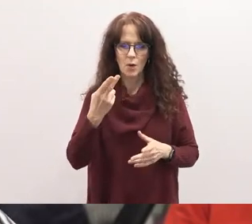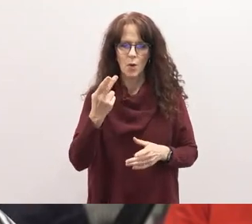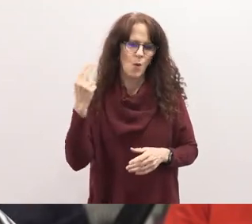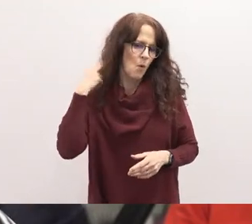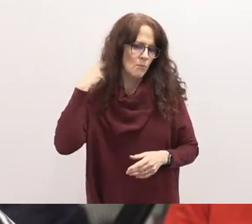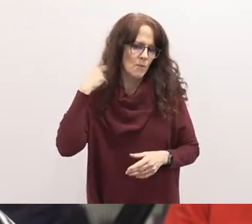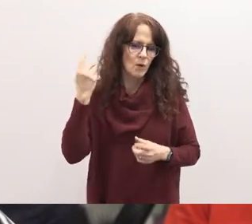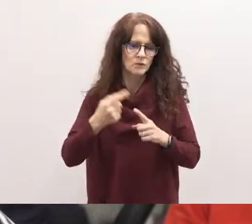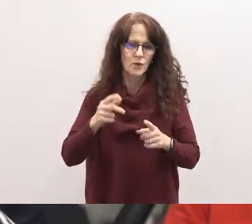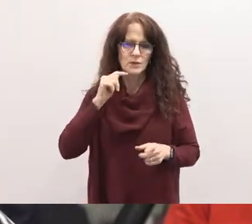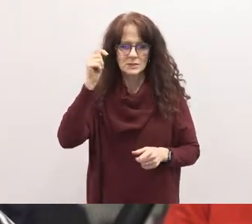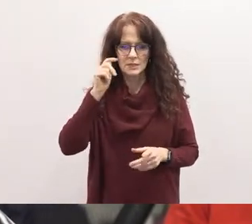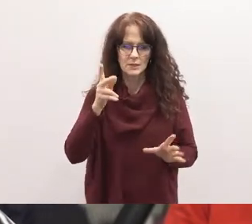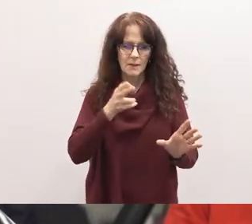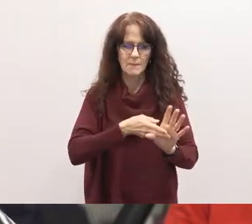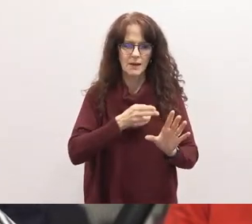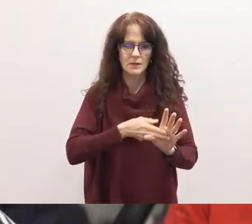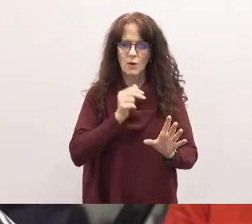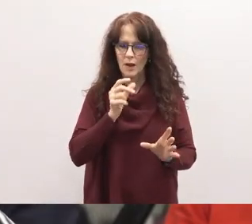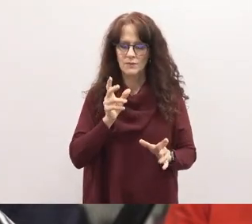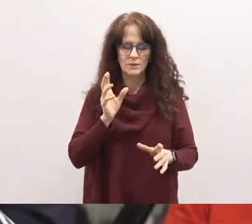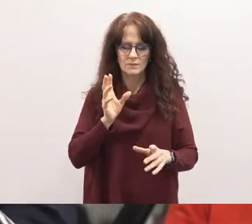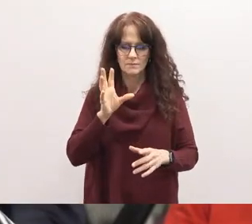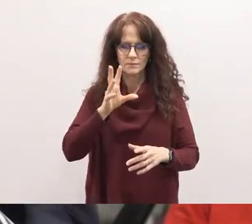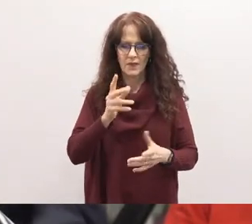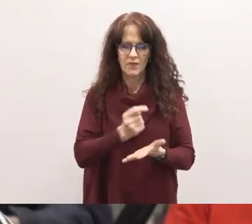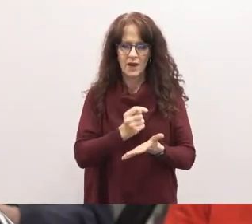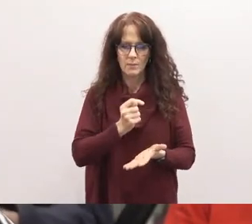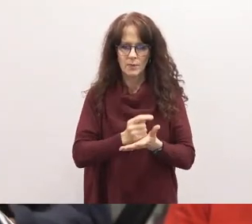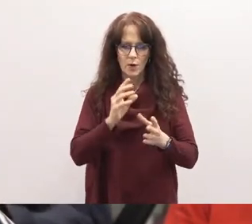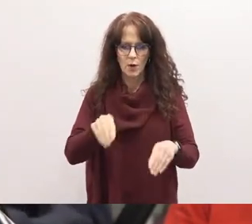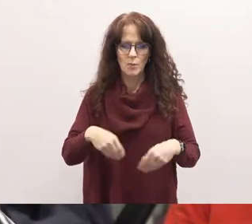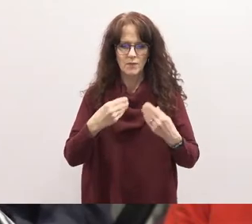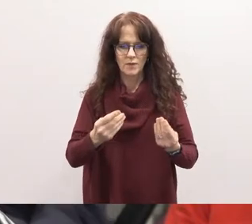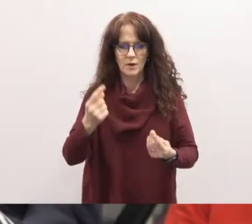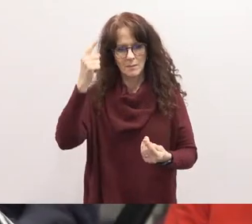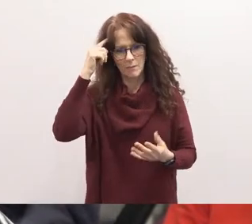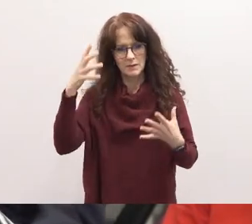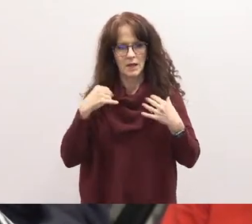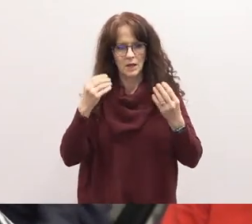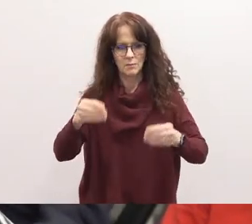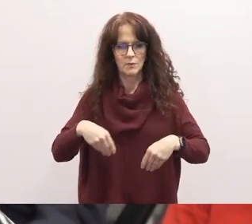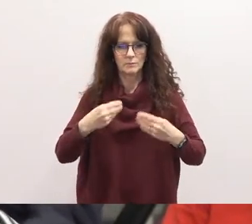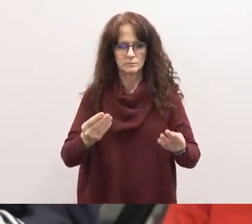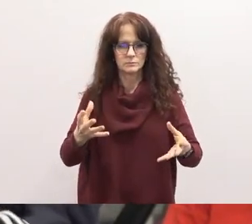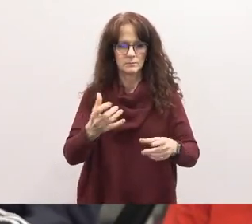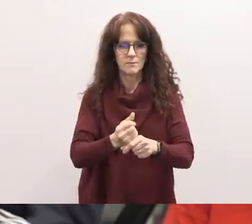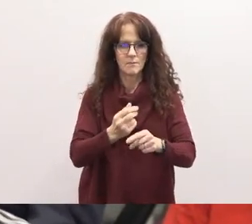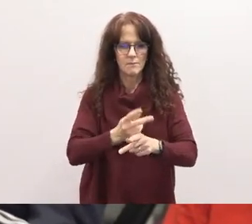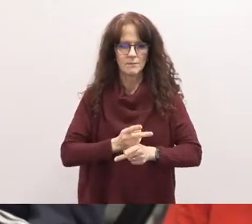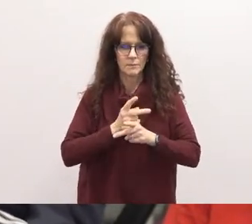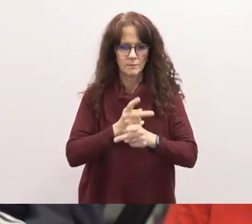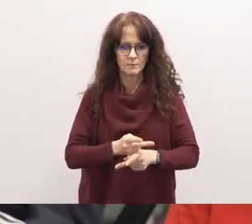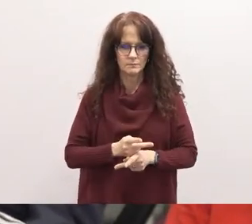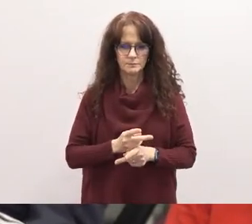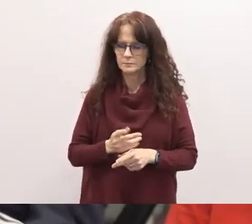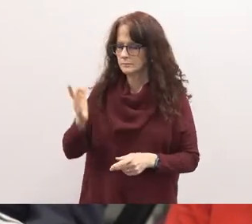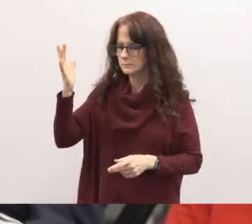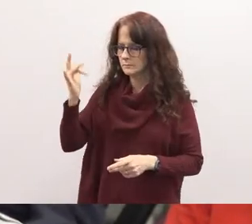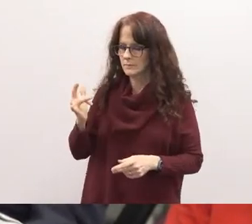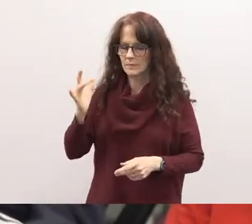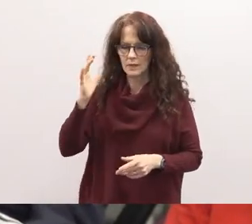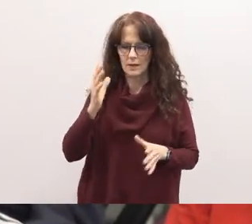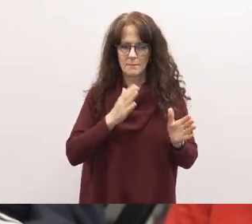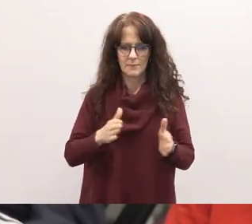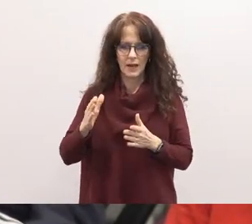"Patients do not need to participate in therapy or provide information from a mental health provider to receive care." Why would